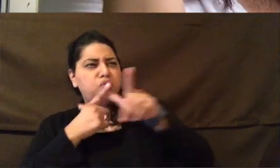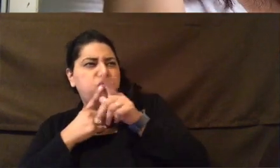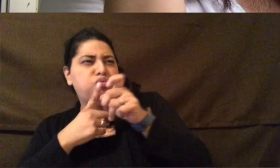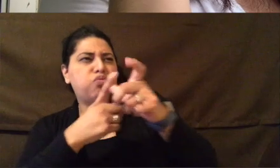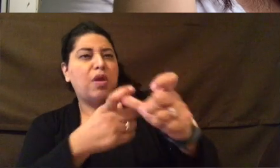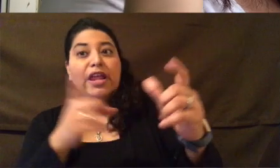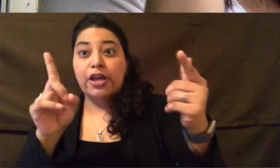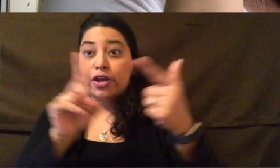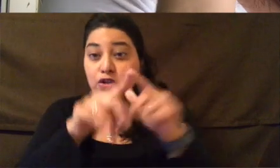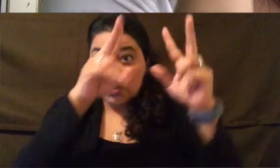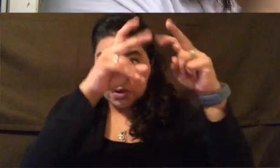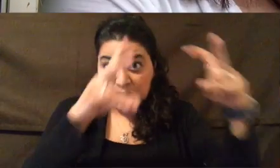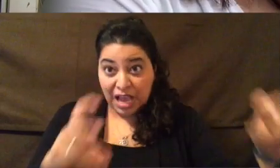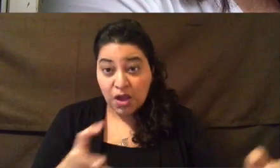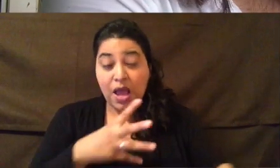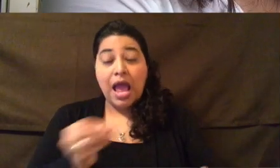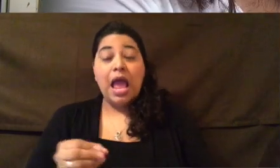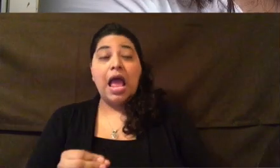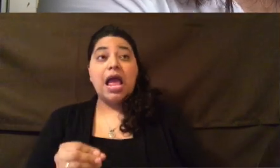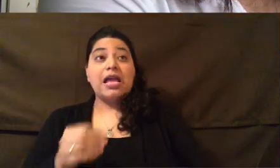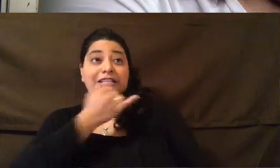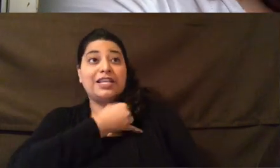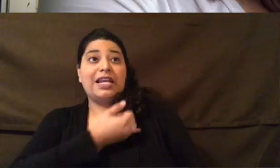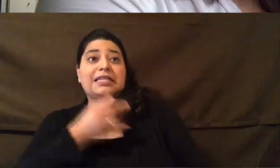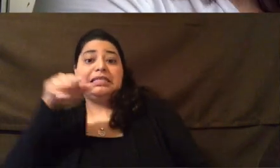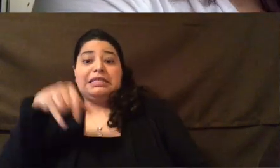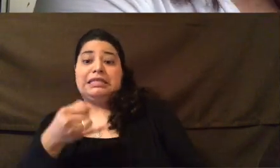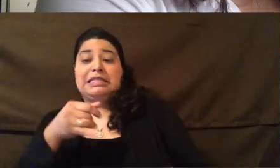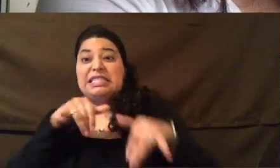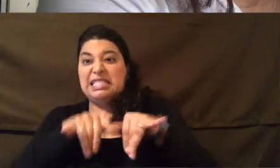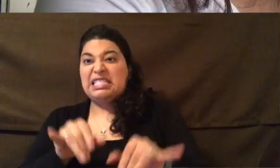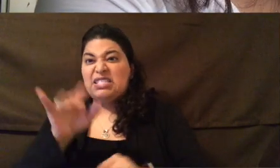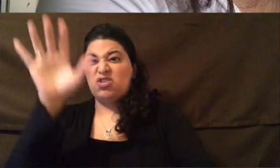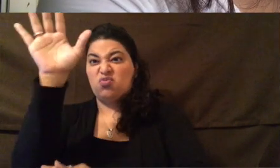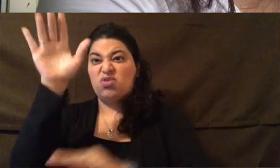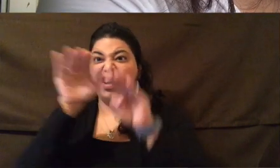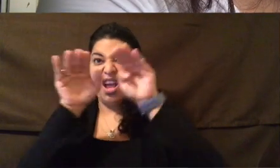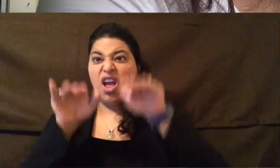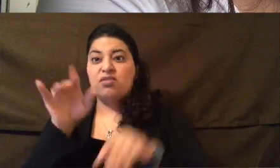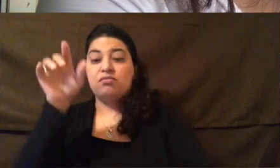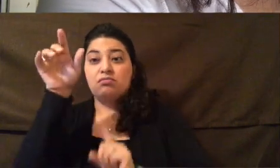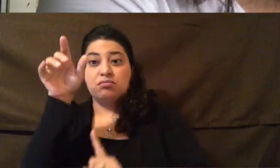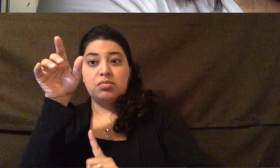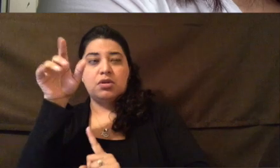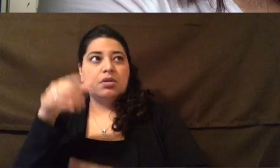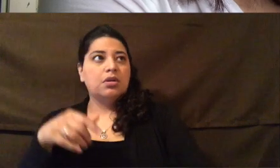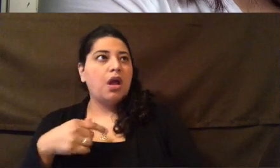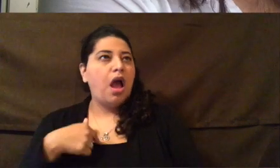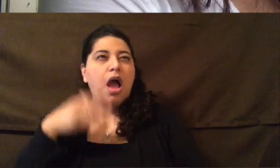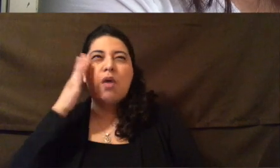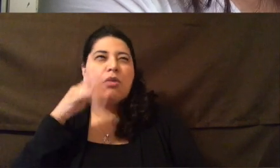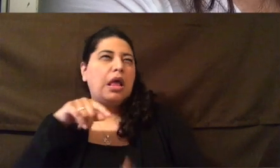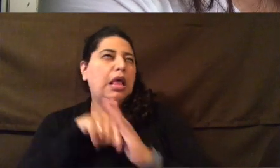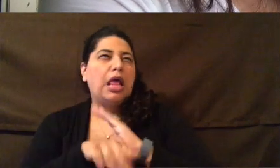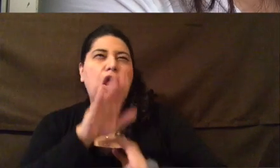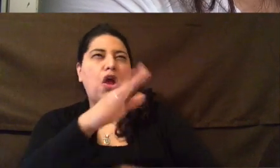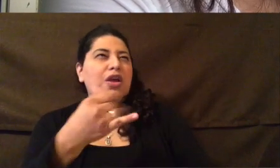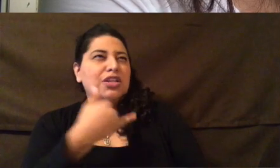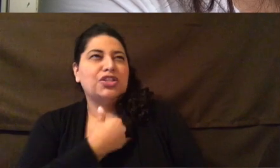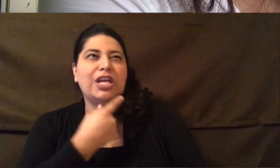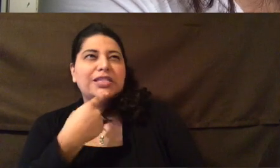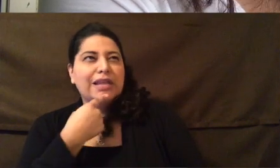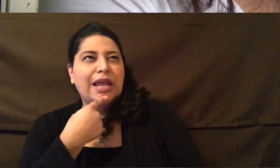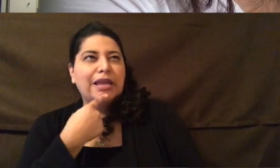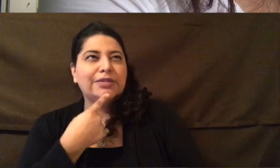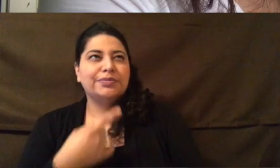still up in the treehouse looking at that book. So chapter 4, into the castle. "I'm gonna kill her," muttered